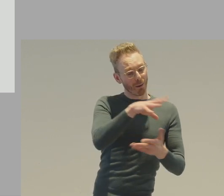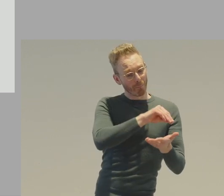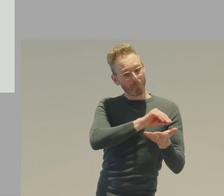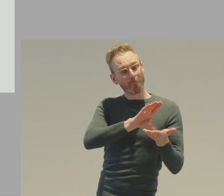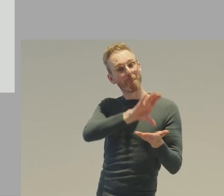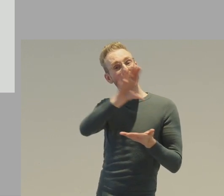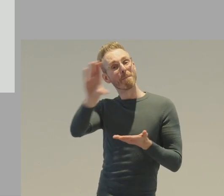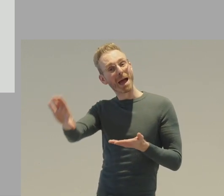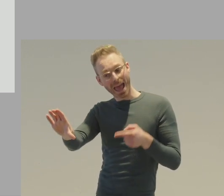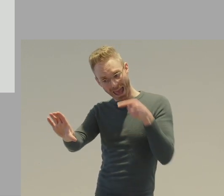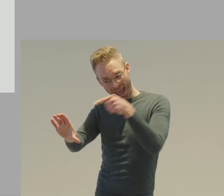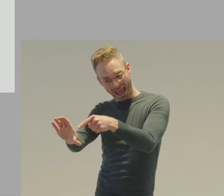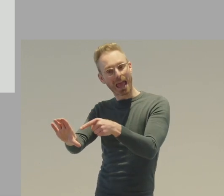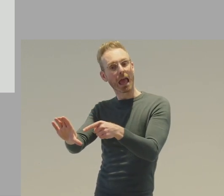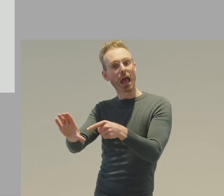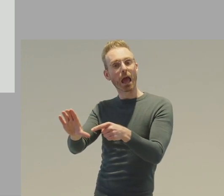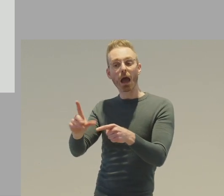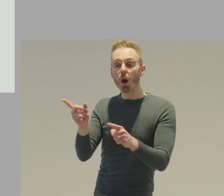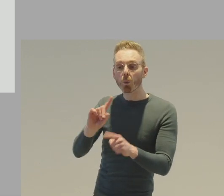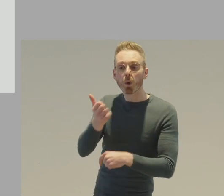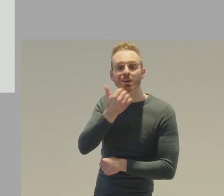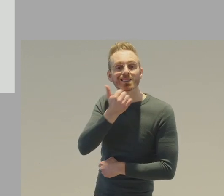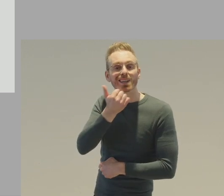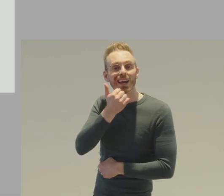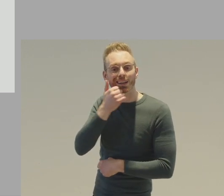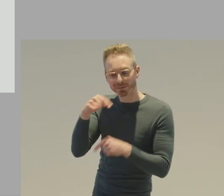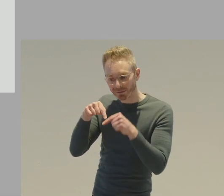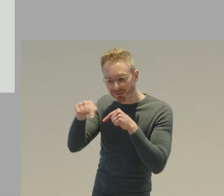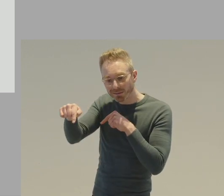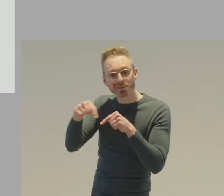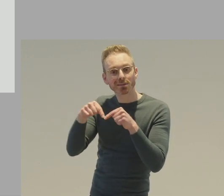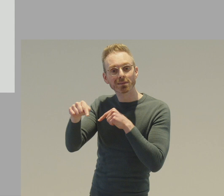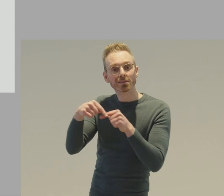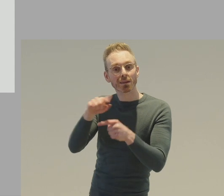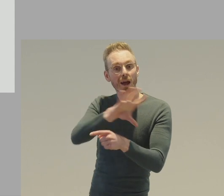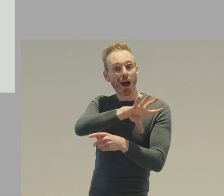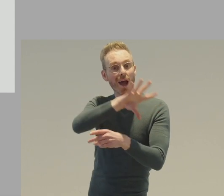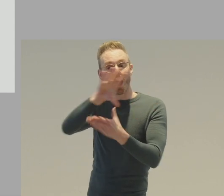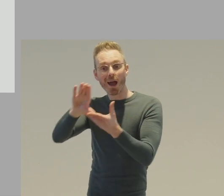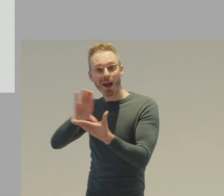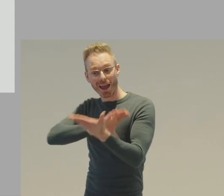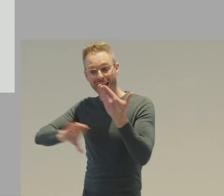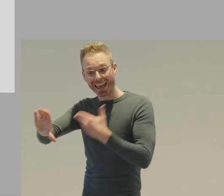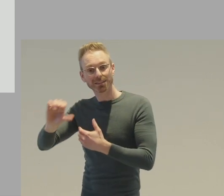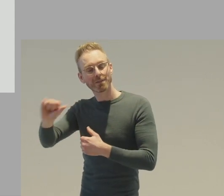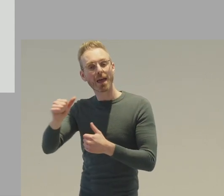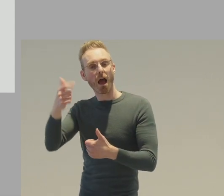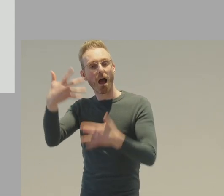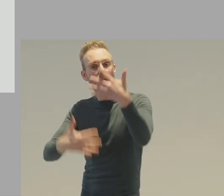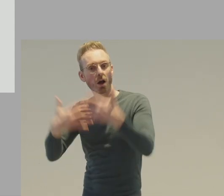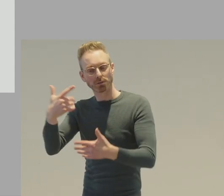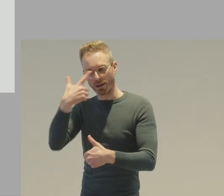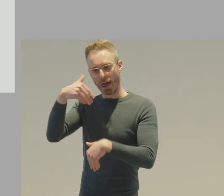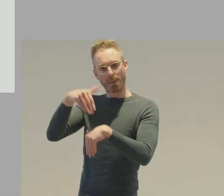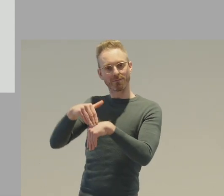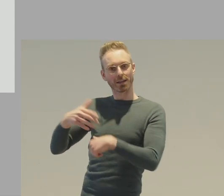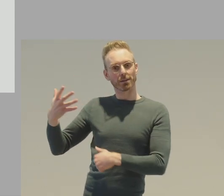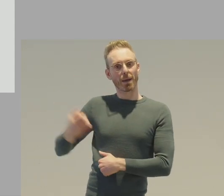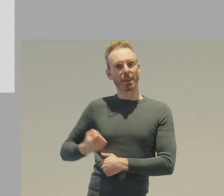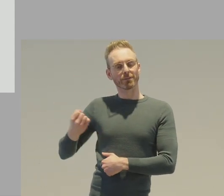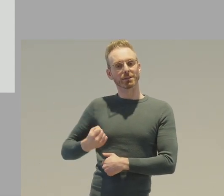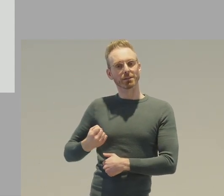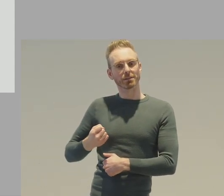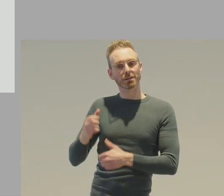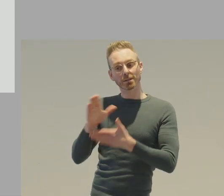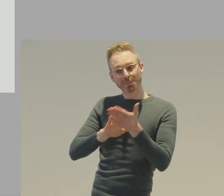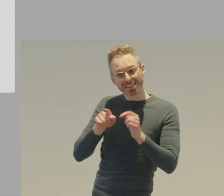might affect their benefits. We'll talk about this a bit later again, but for example, if somebody is on employment support allowance, they might only be able to earn a certain